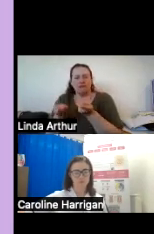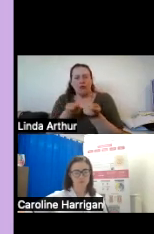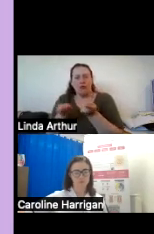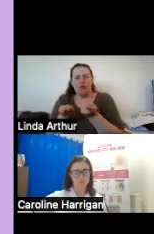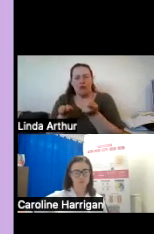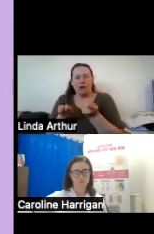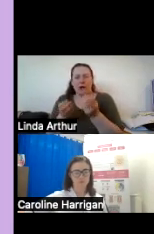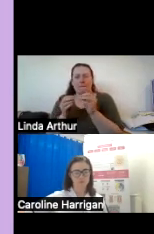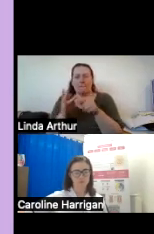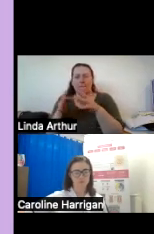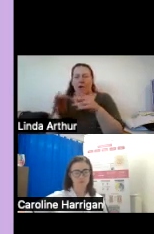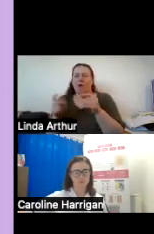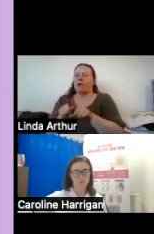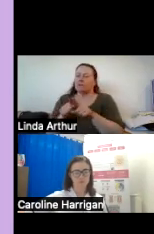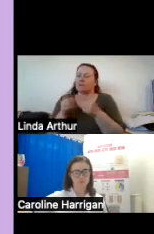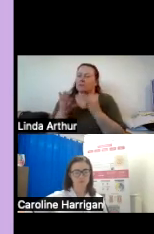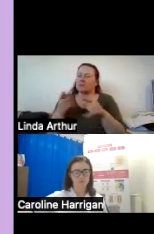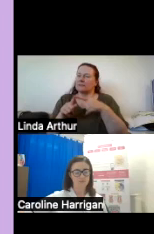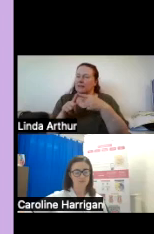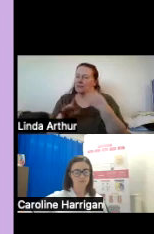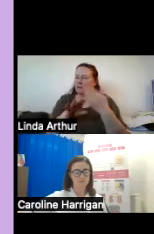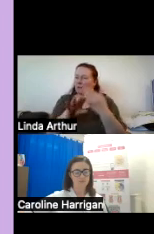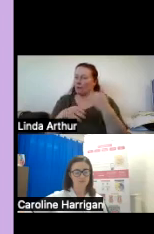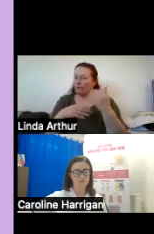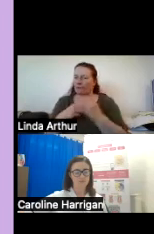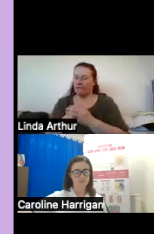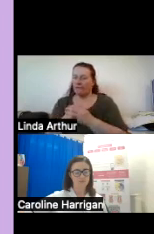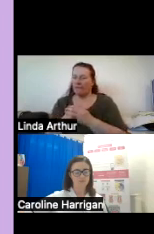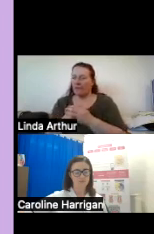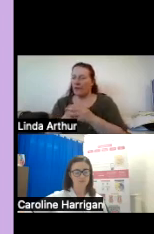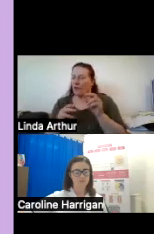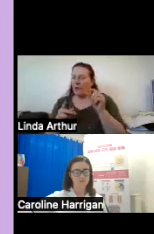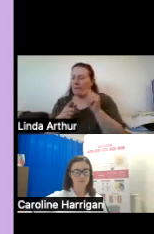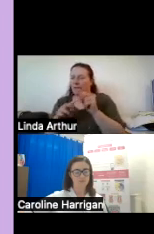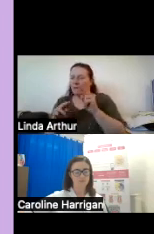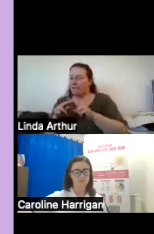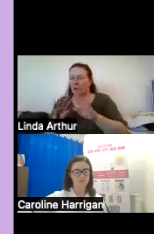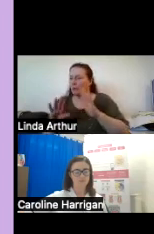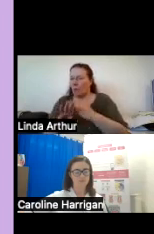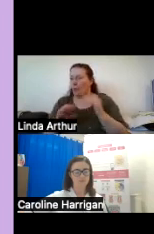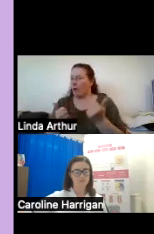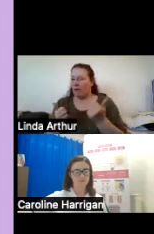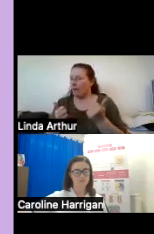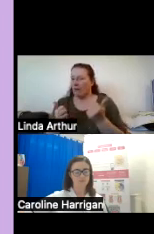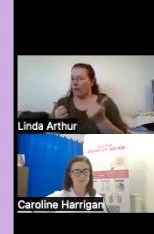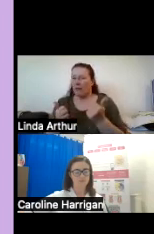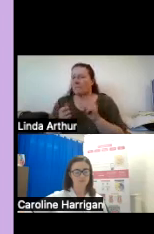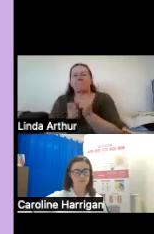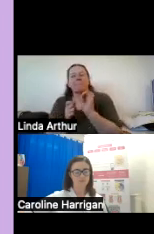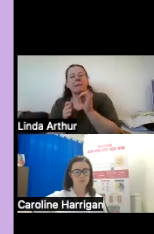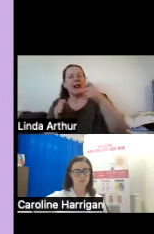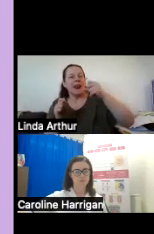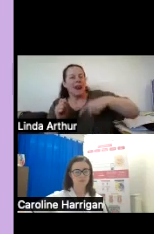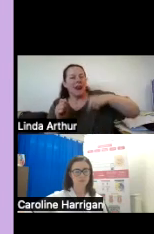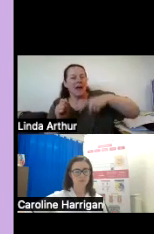and sexual function. If your pelvic floor muscles don't work well, you may leak when